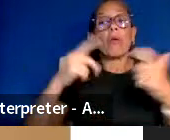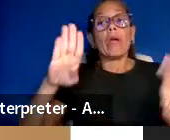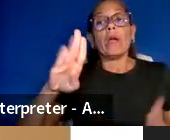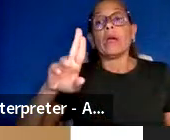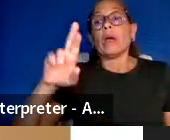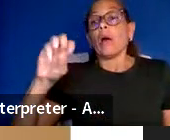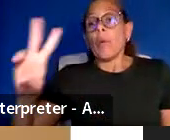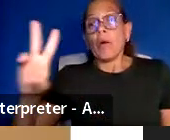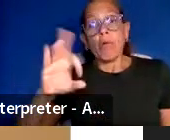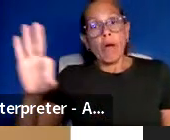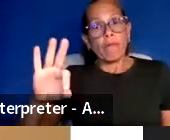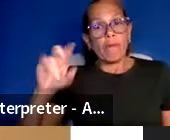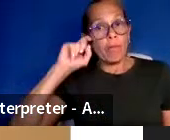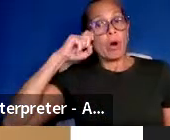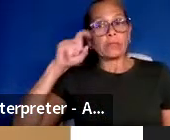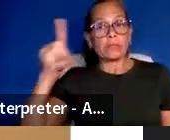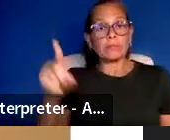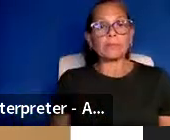Bronx.